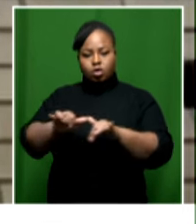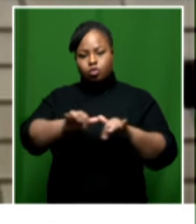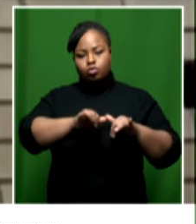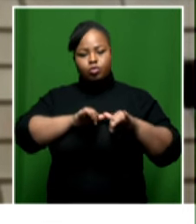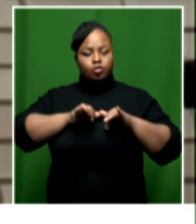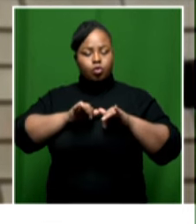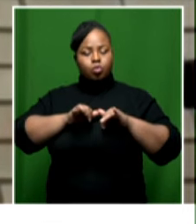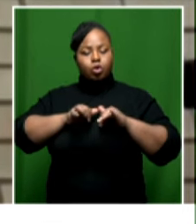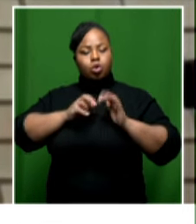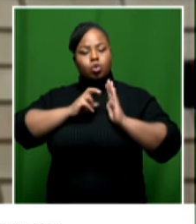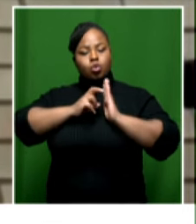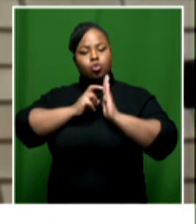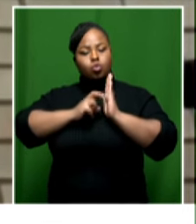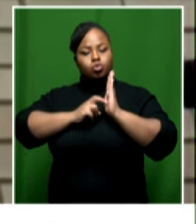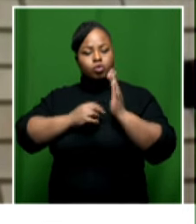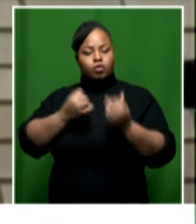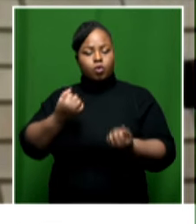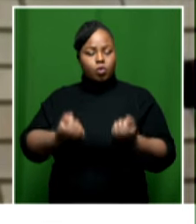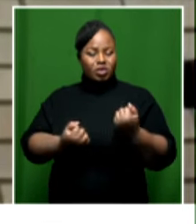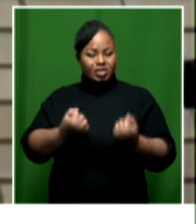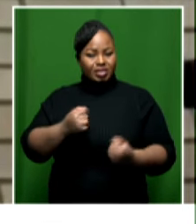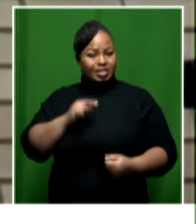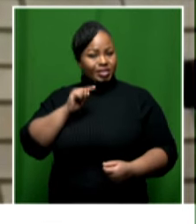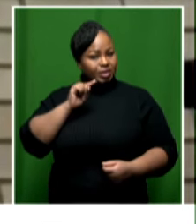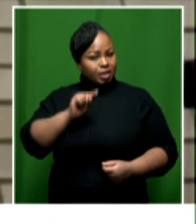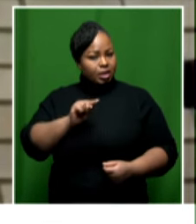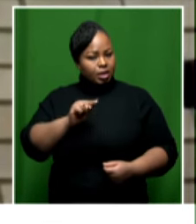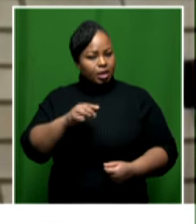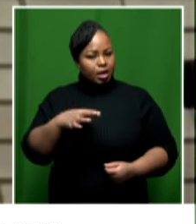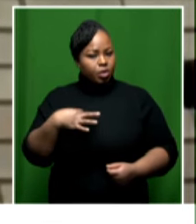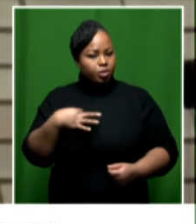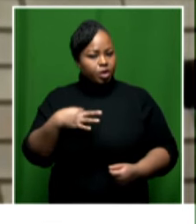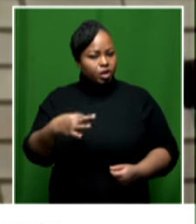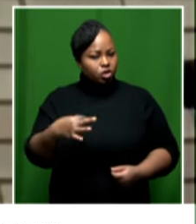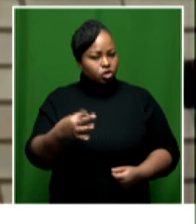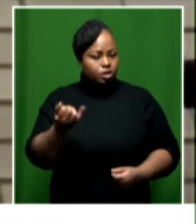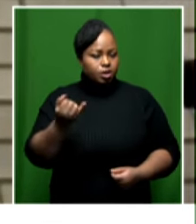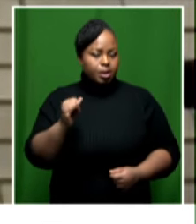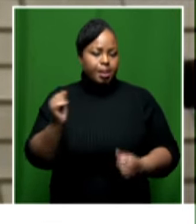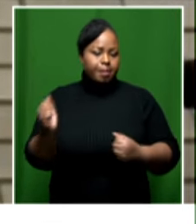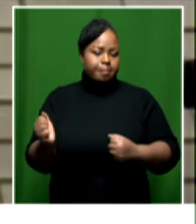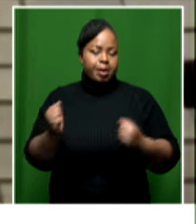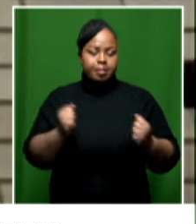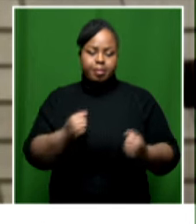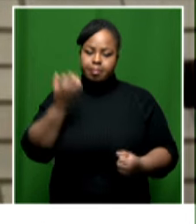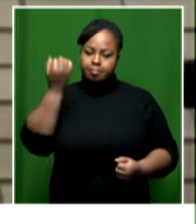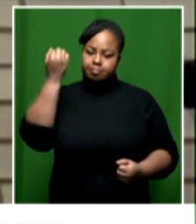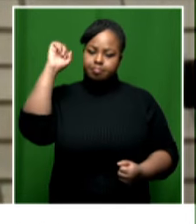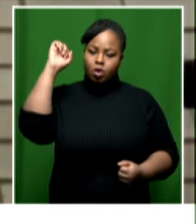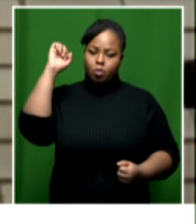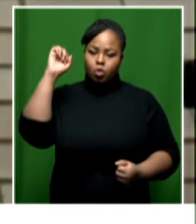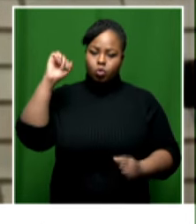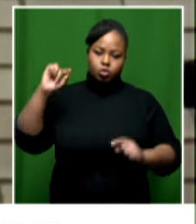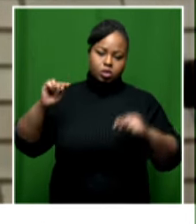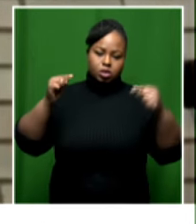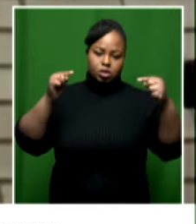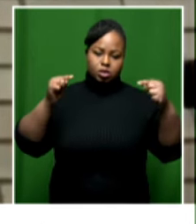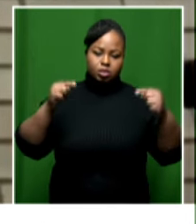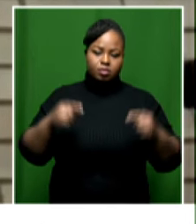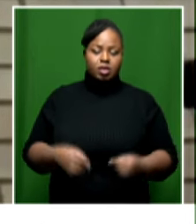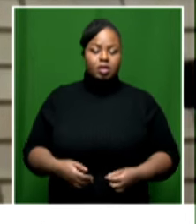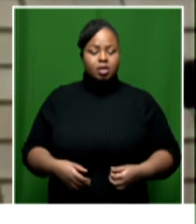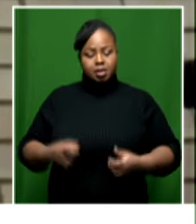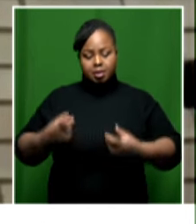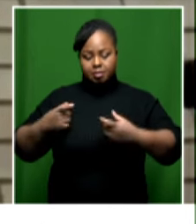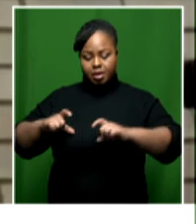Rules of Court. That application remained opposed. Under paragraph 30, I read a portion